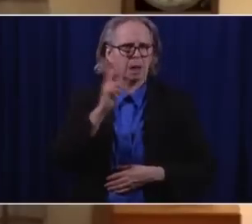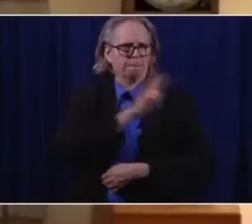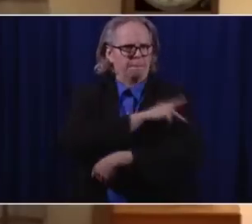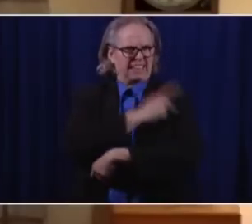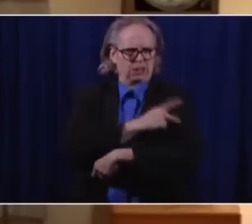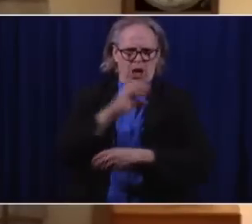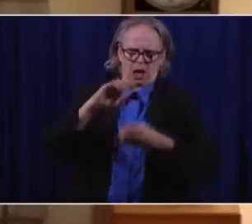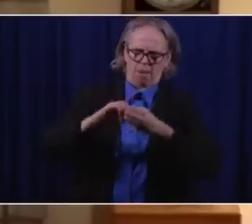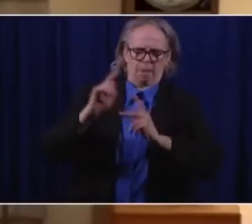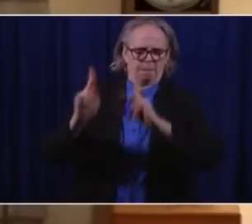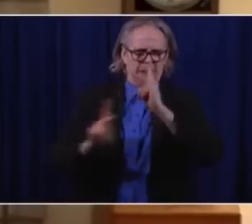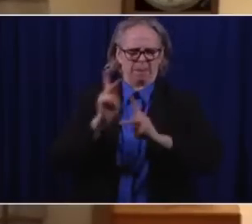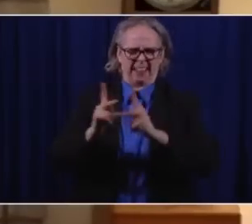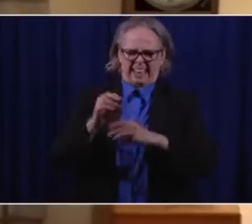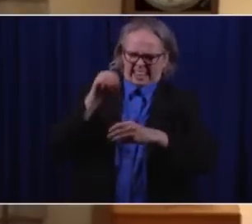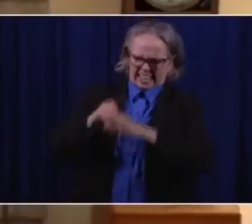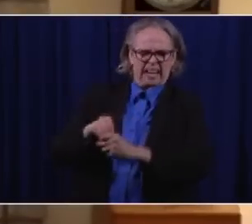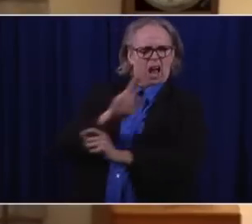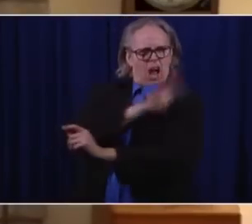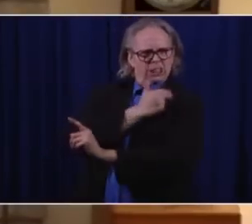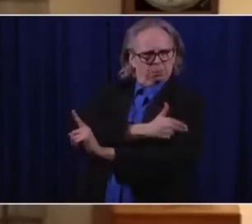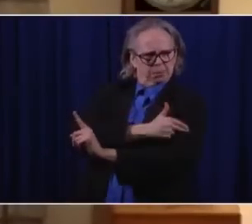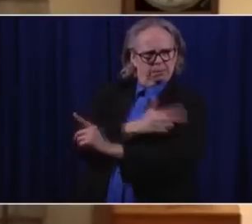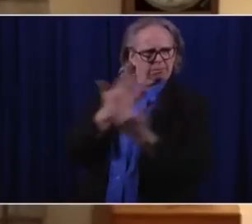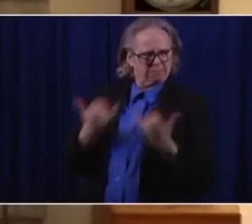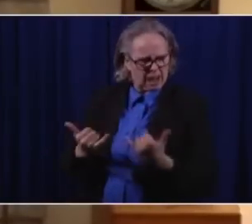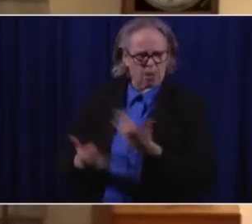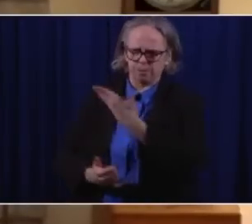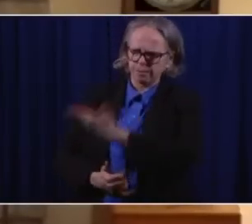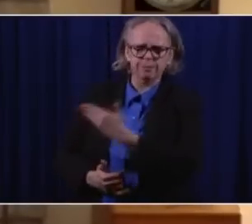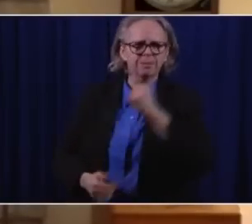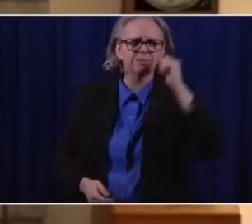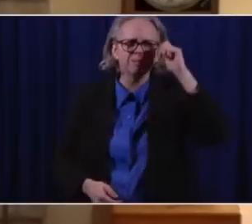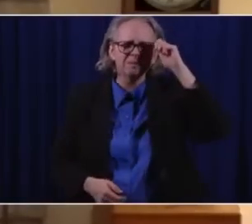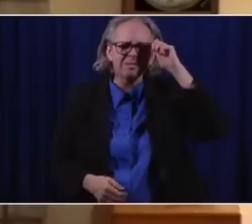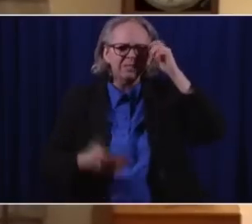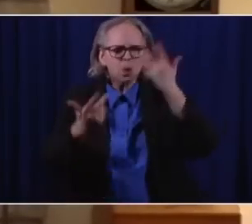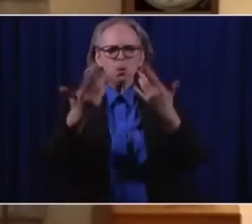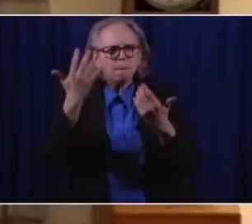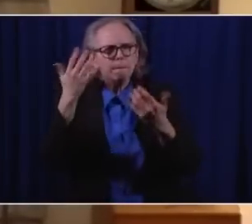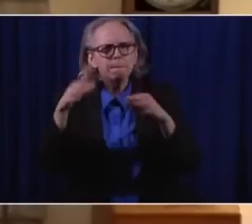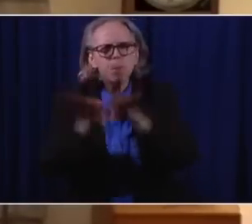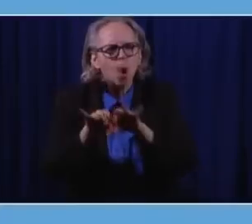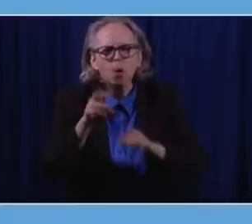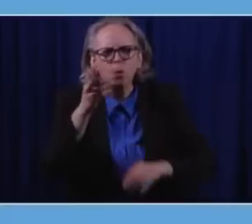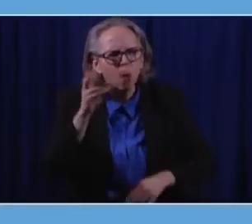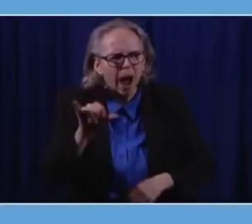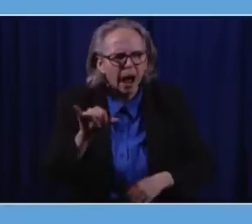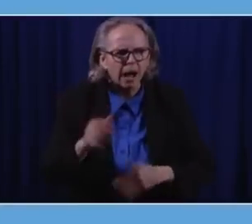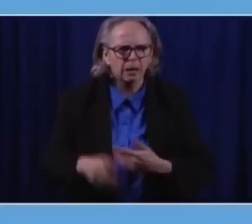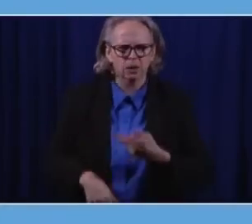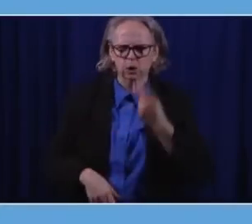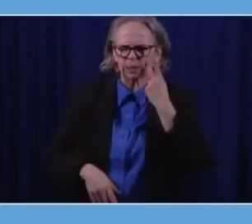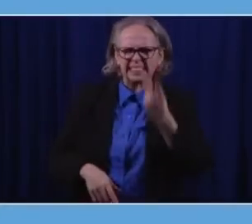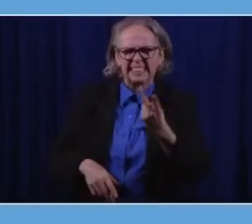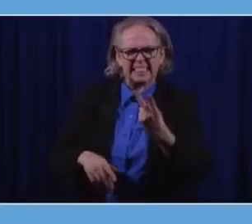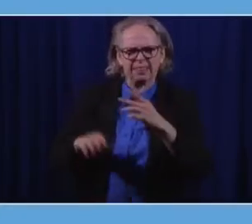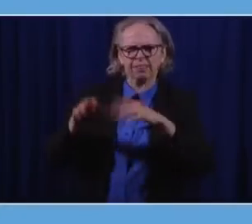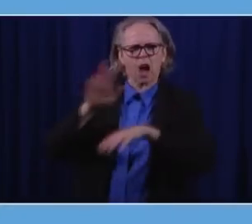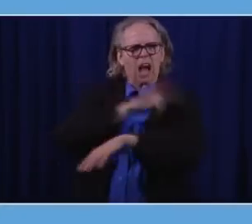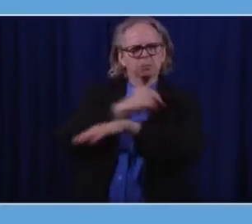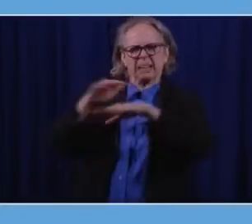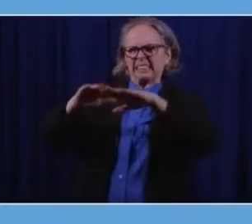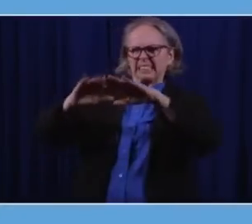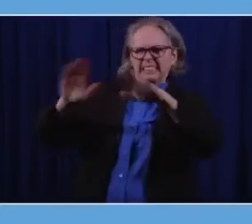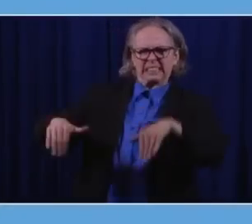hospitals. This is key to understanding the increasing burden this virus is placing on our hospital system. And as I said, we'll talk more and hear